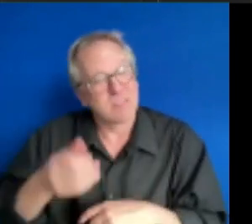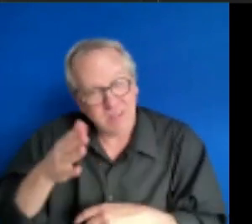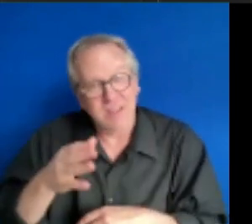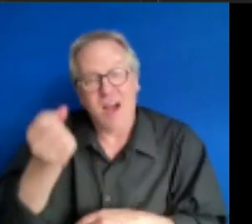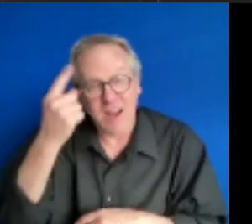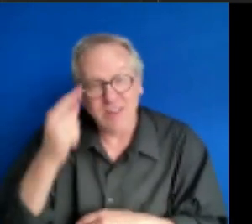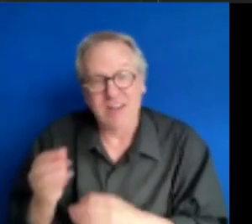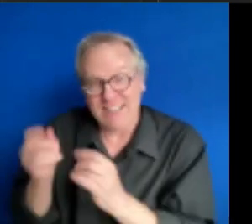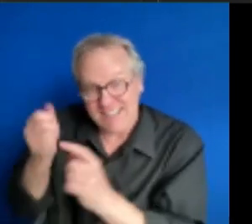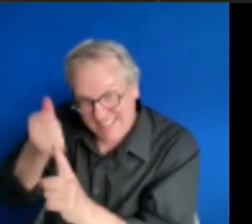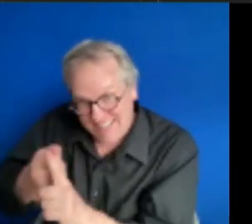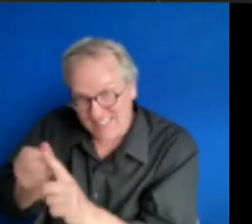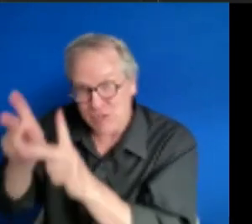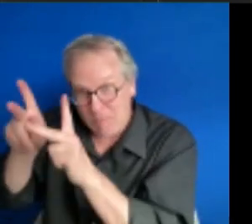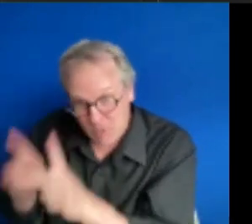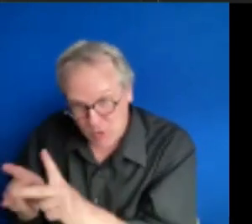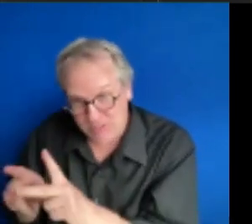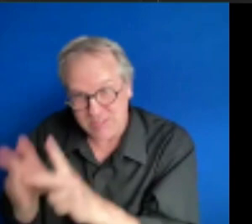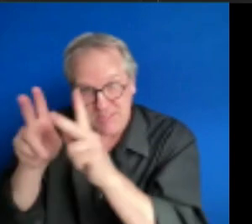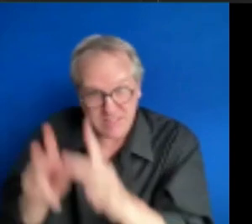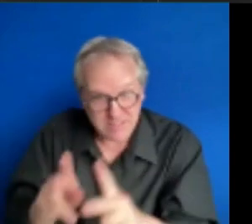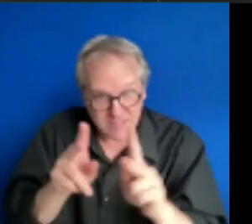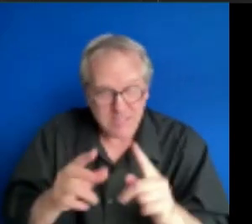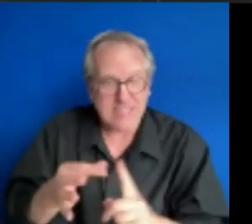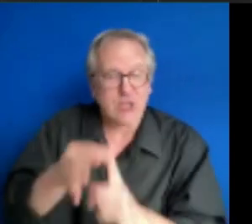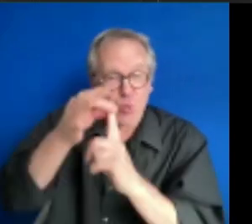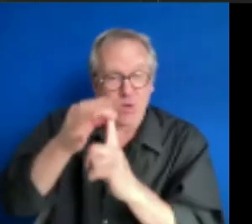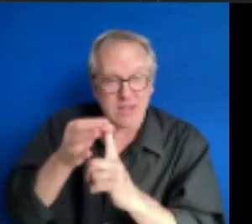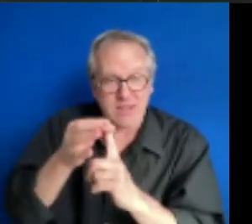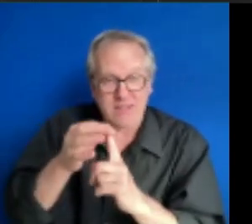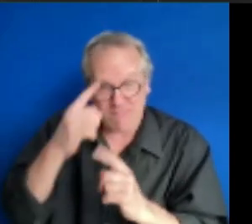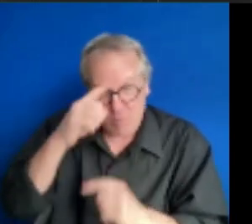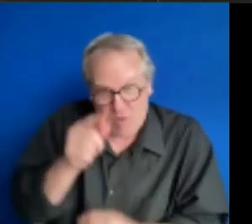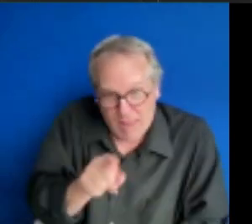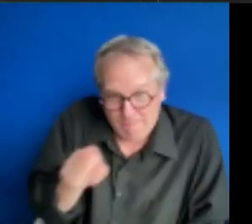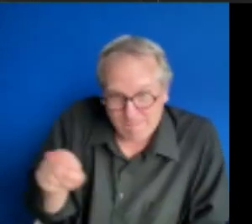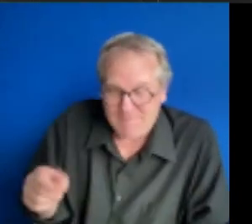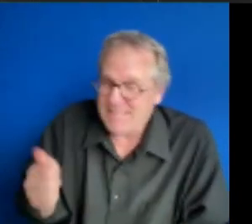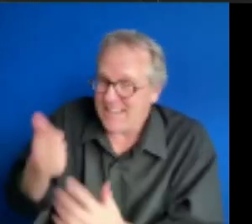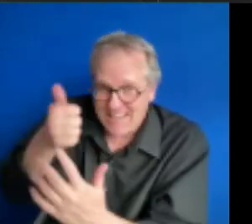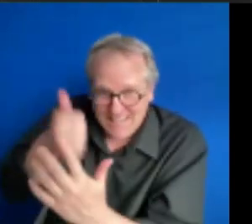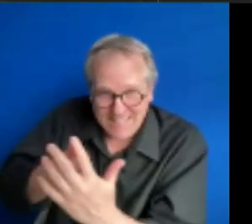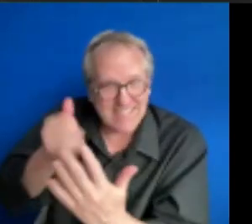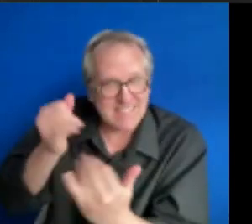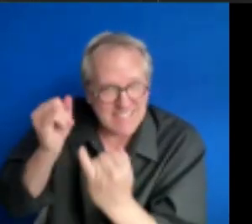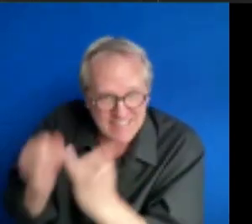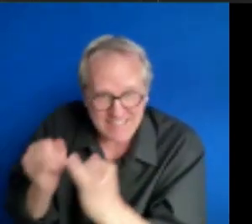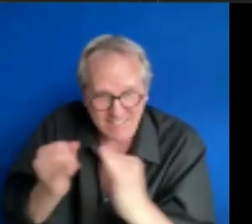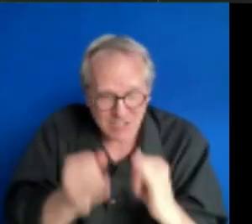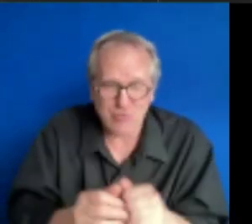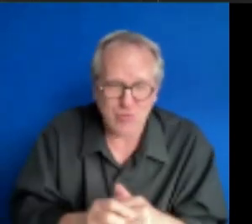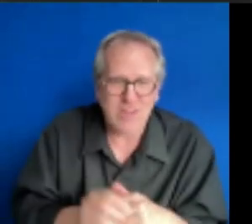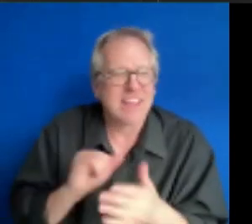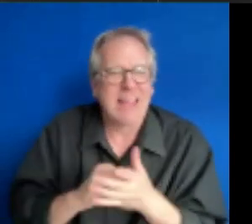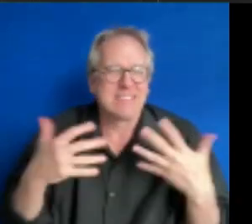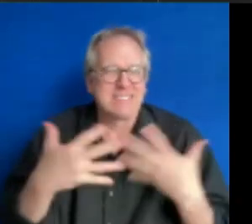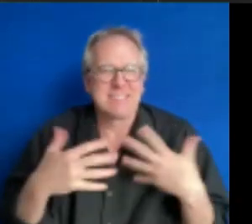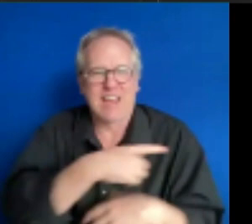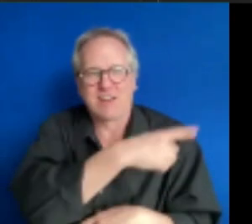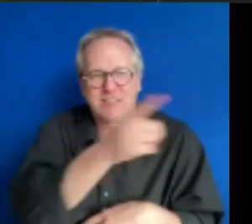person's disability is very unique to them. And I think that's what scares people when they think about